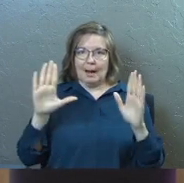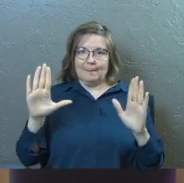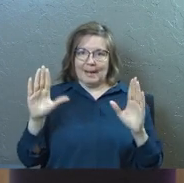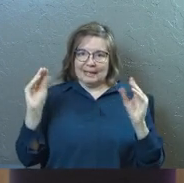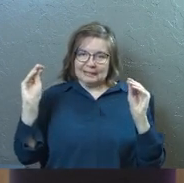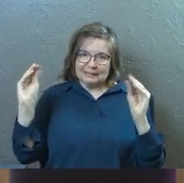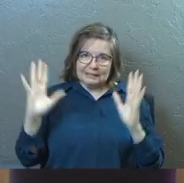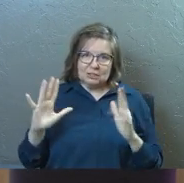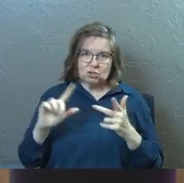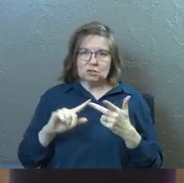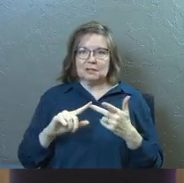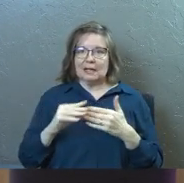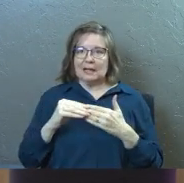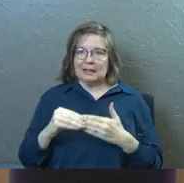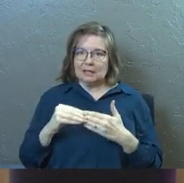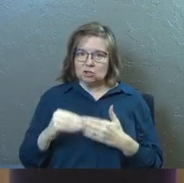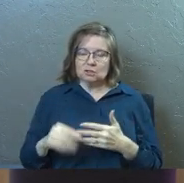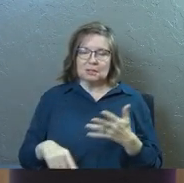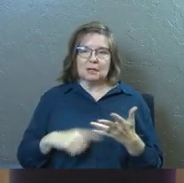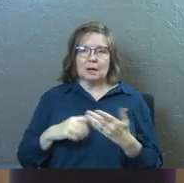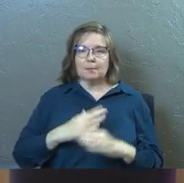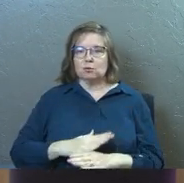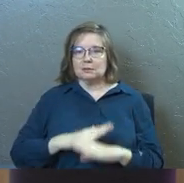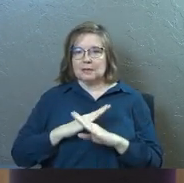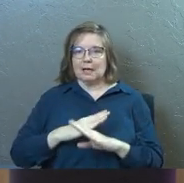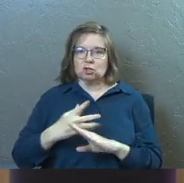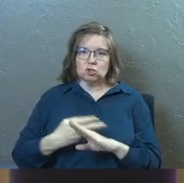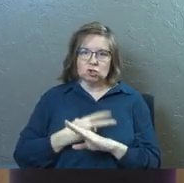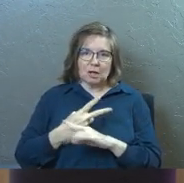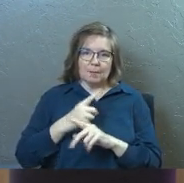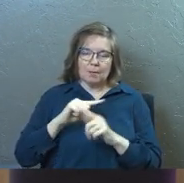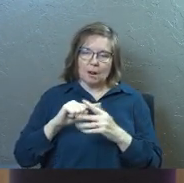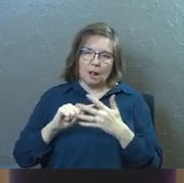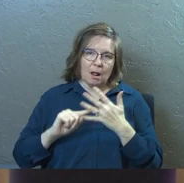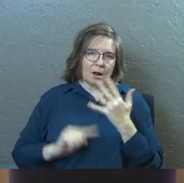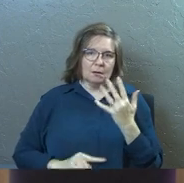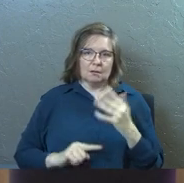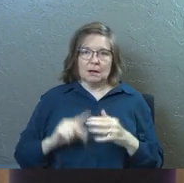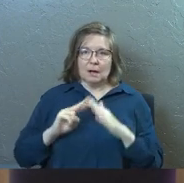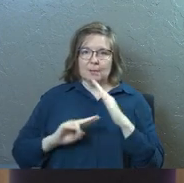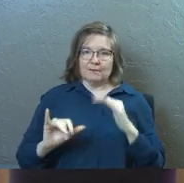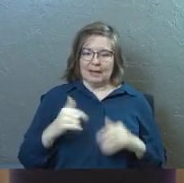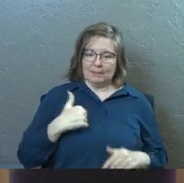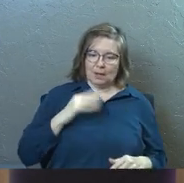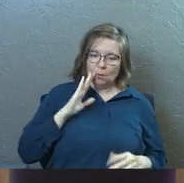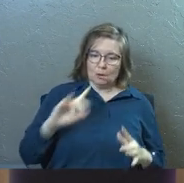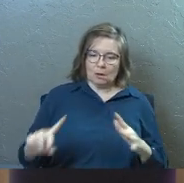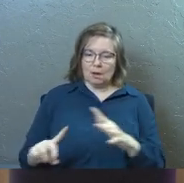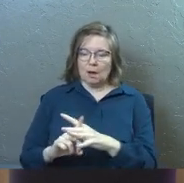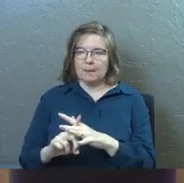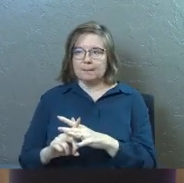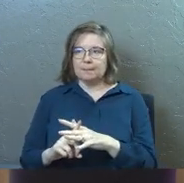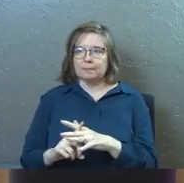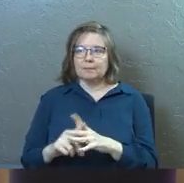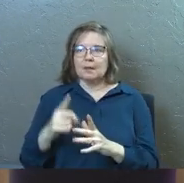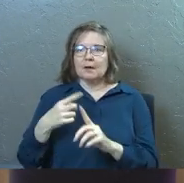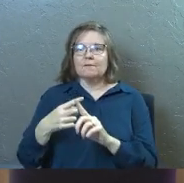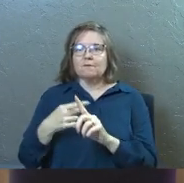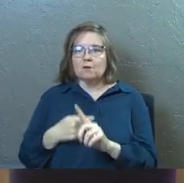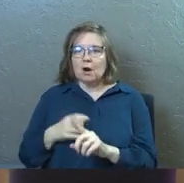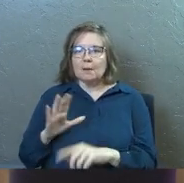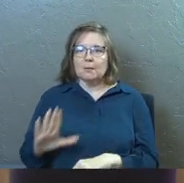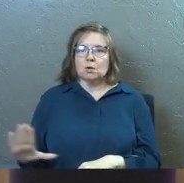teaching, leadership, protection, shepherding. It was all, a prophet like me will come. And he says, a prophet like me will come